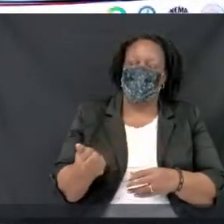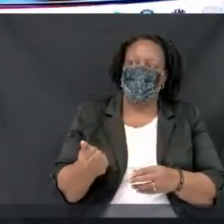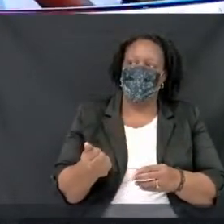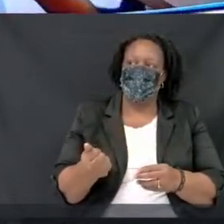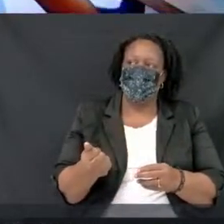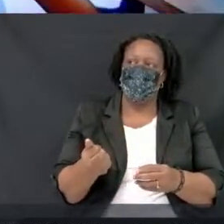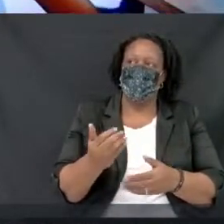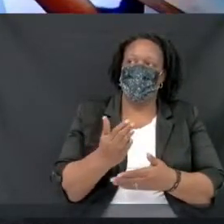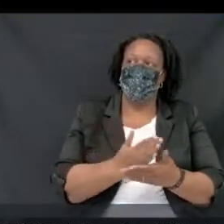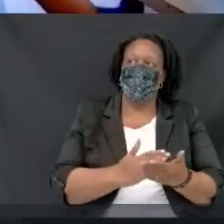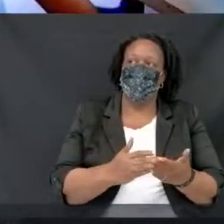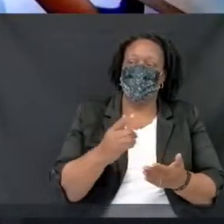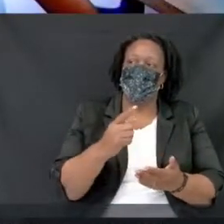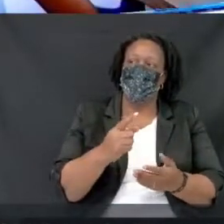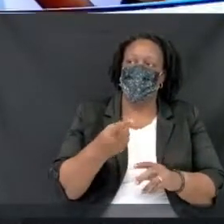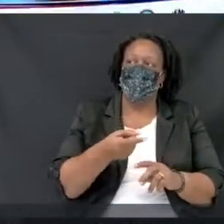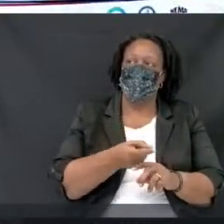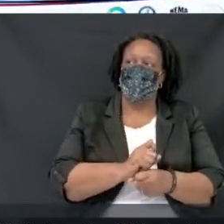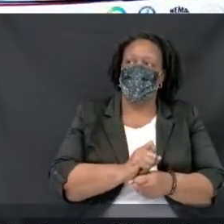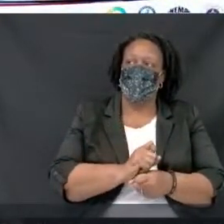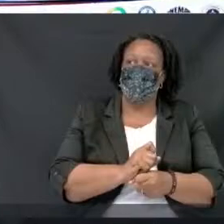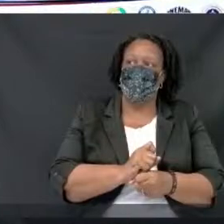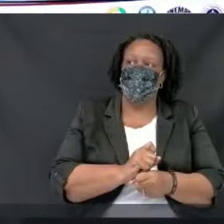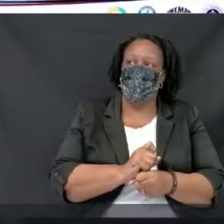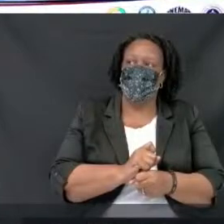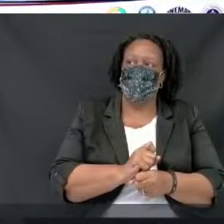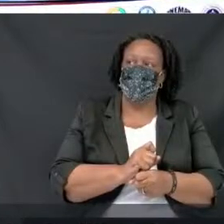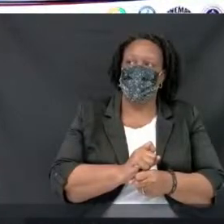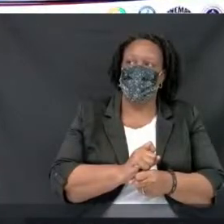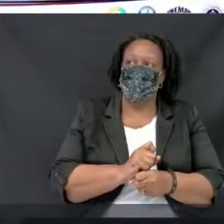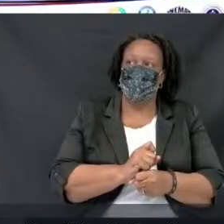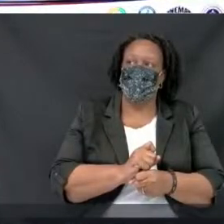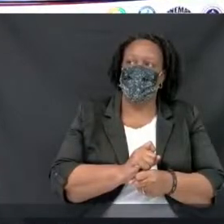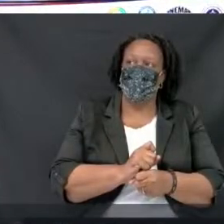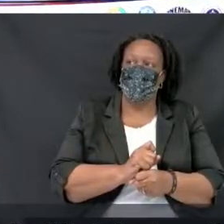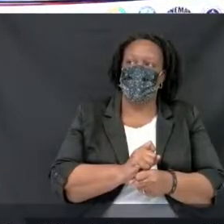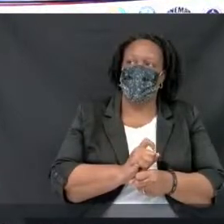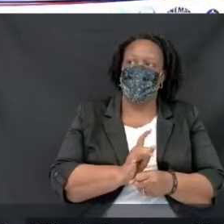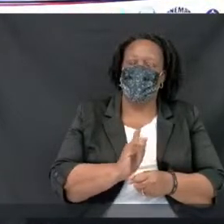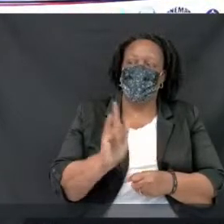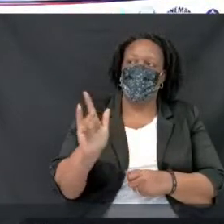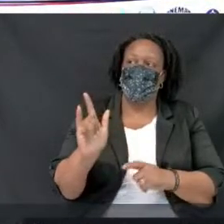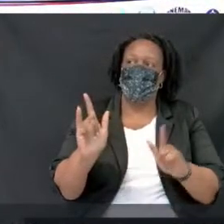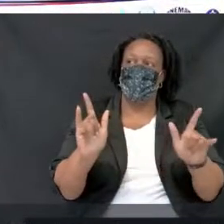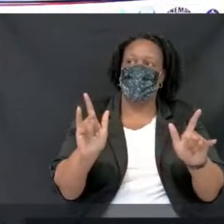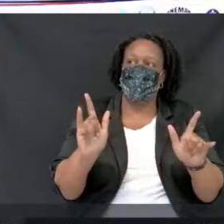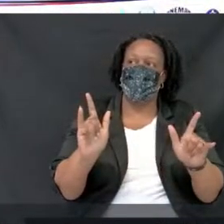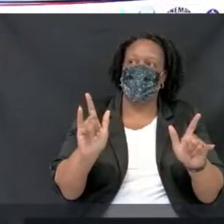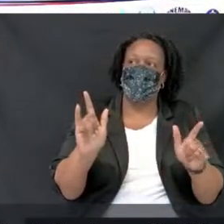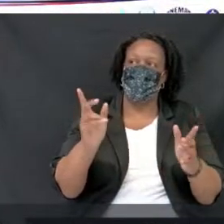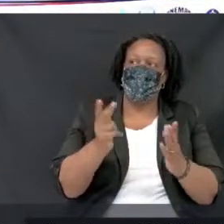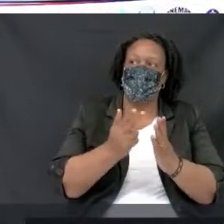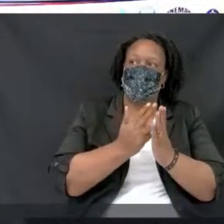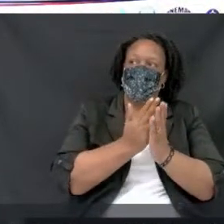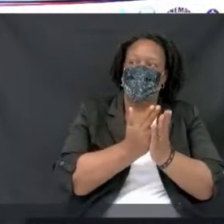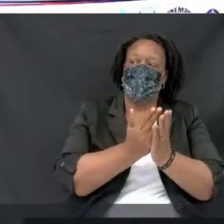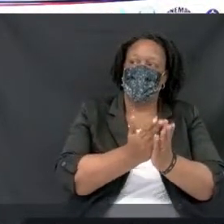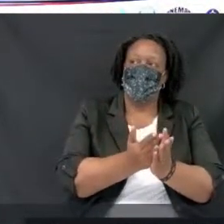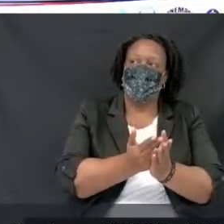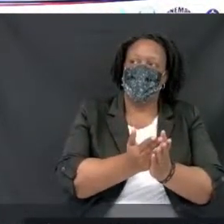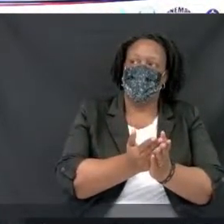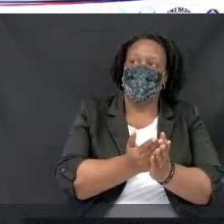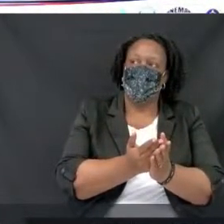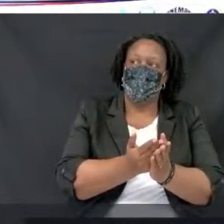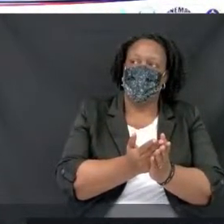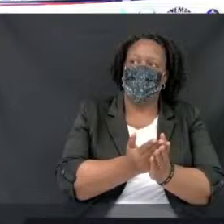Technology, a Senior Representative of the St. Kitts and Nevis Port Authority, a Senior Representative of the Nevis Air and Seaport